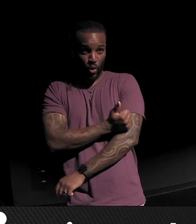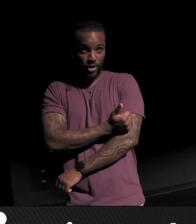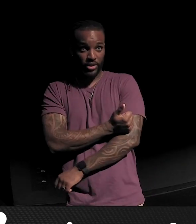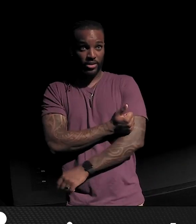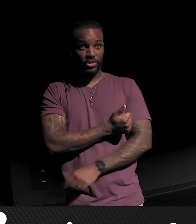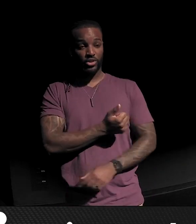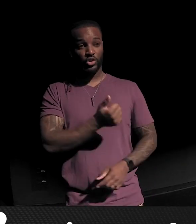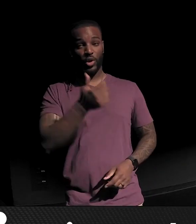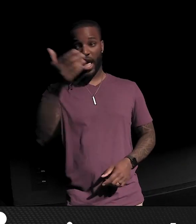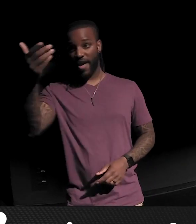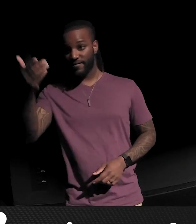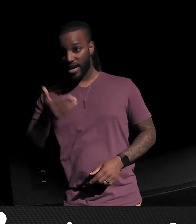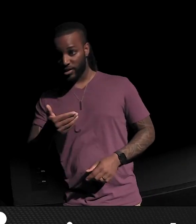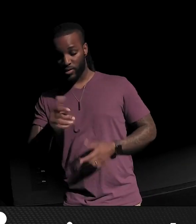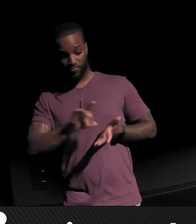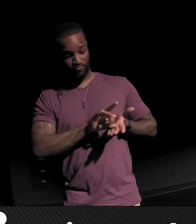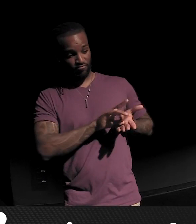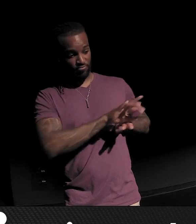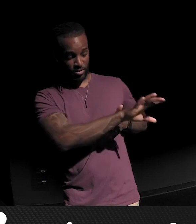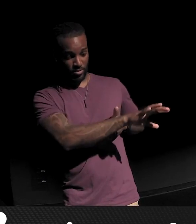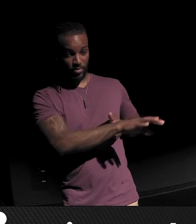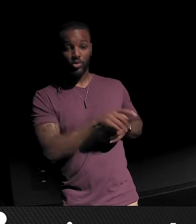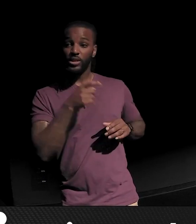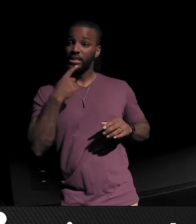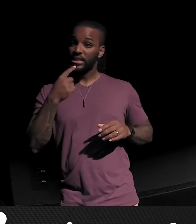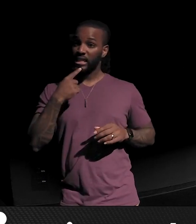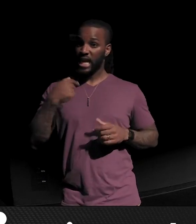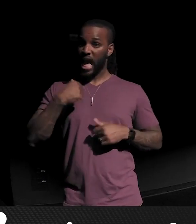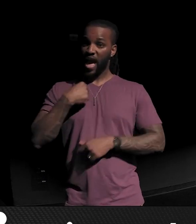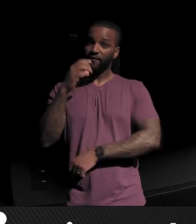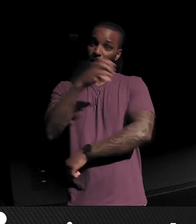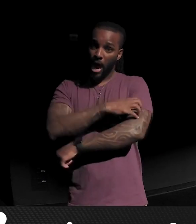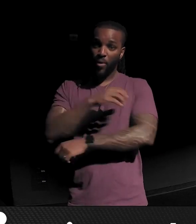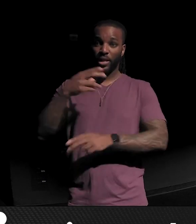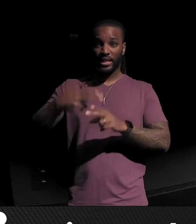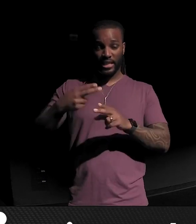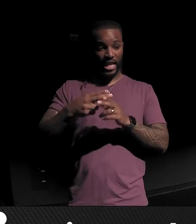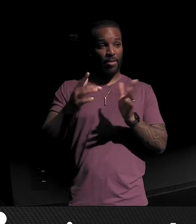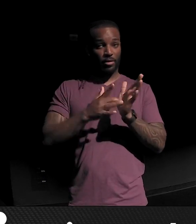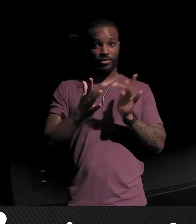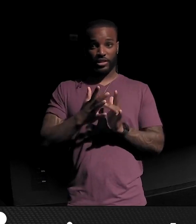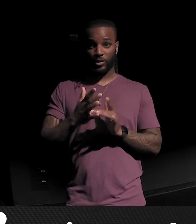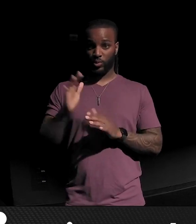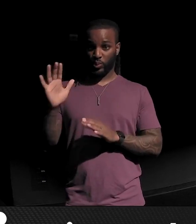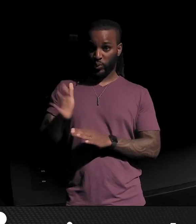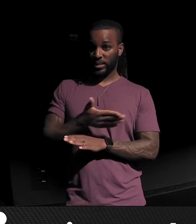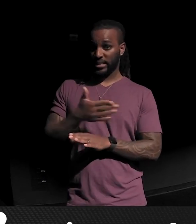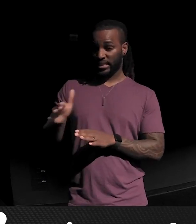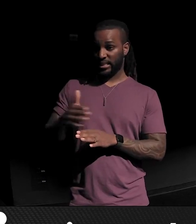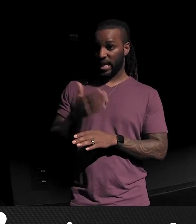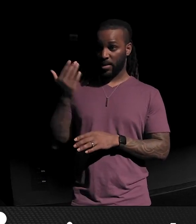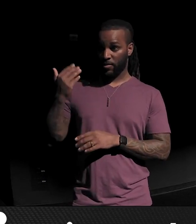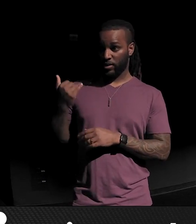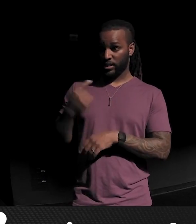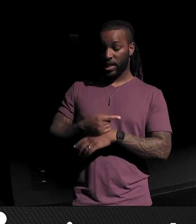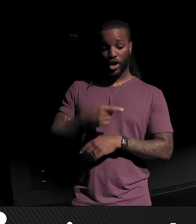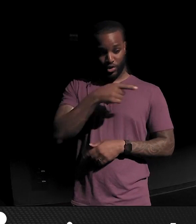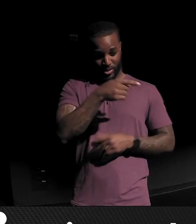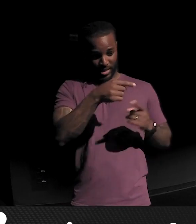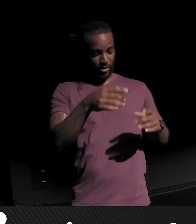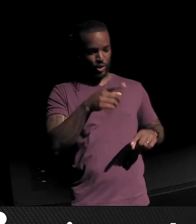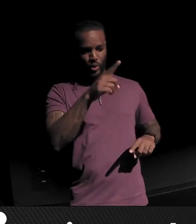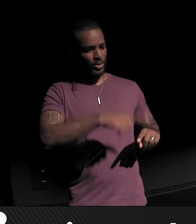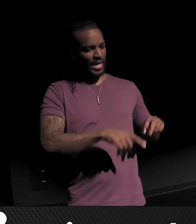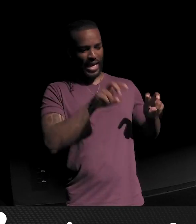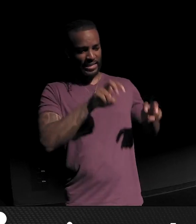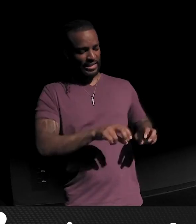table anybody you want. You can say, I have power in the name of Jesus. We just sang it earlier today. You enemy, you can't sit here. You